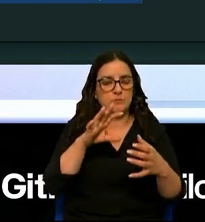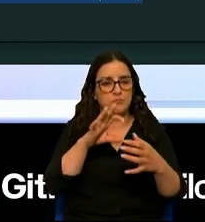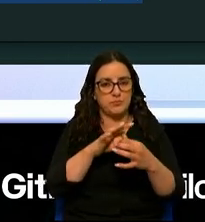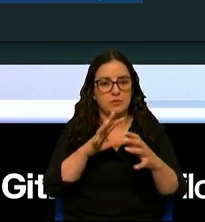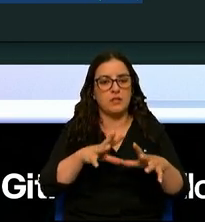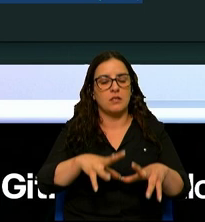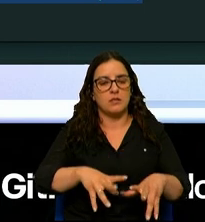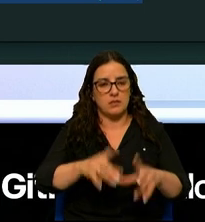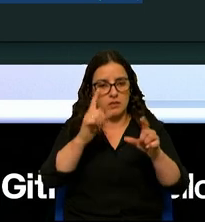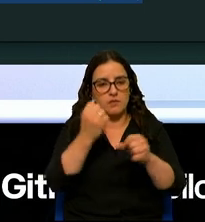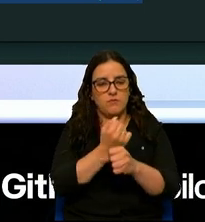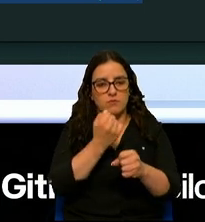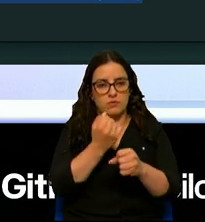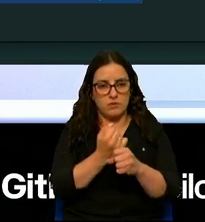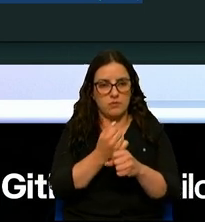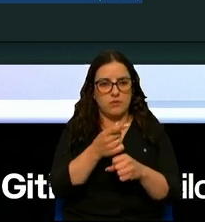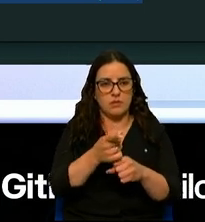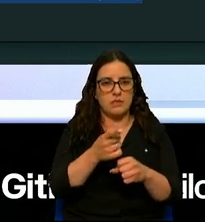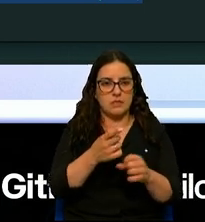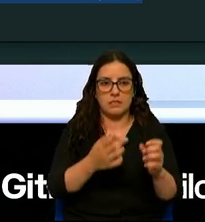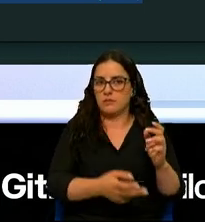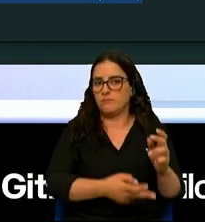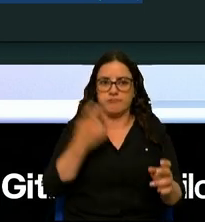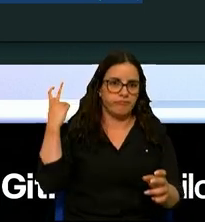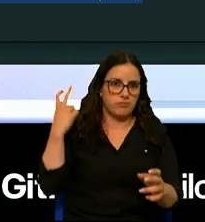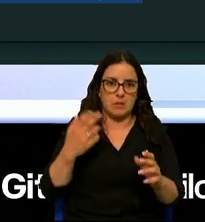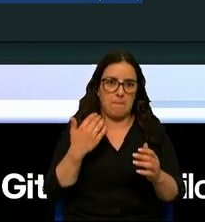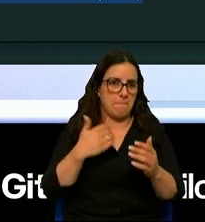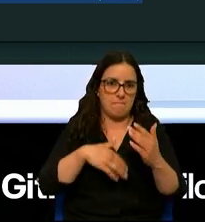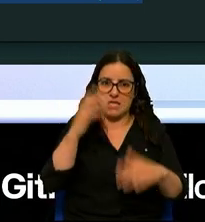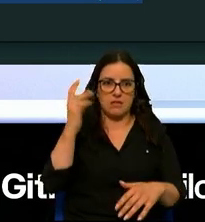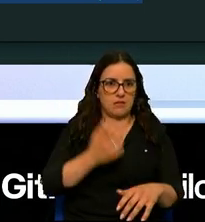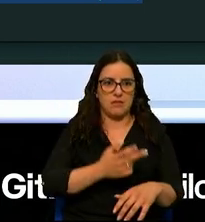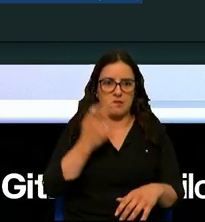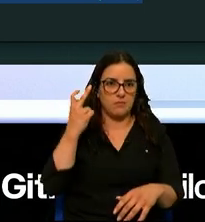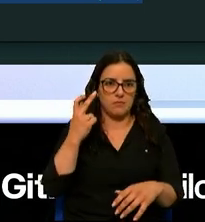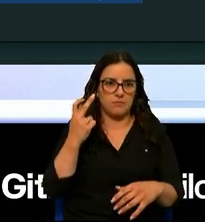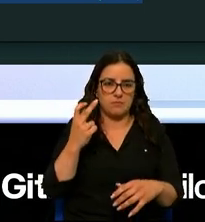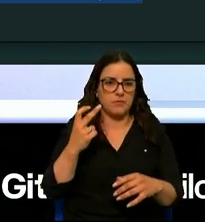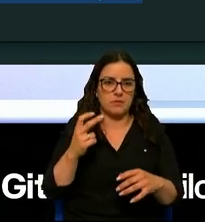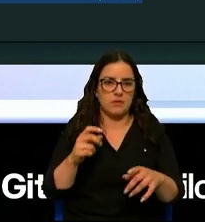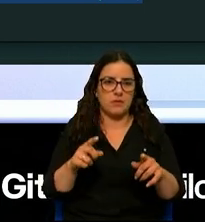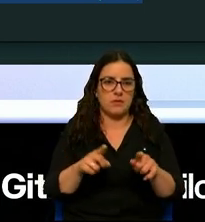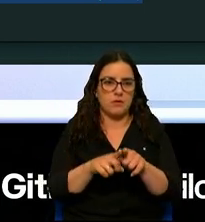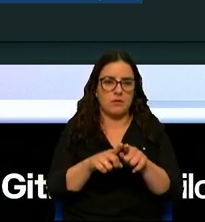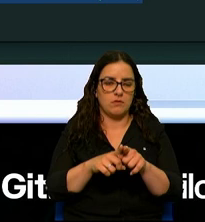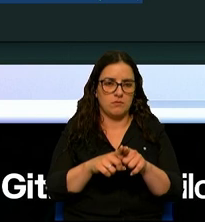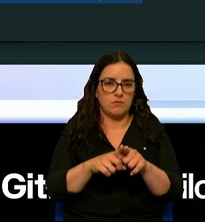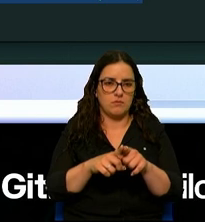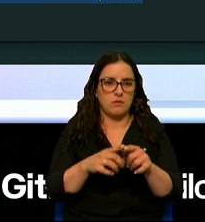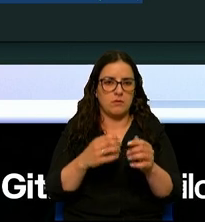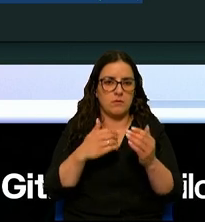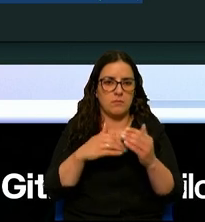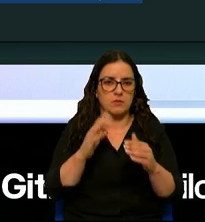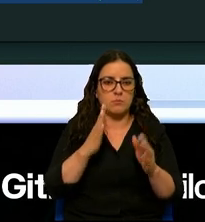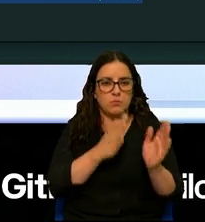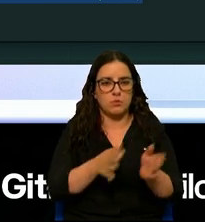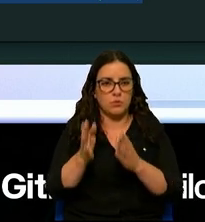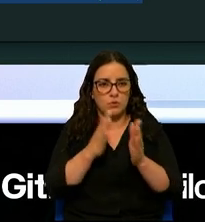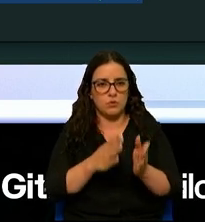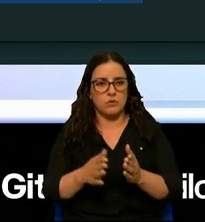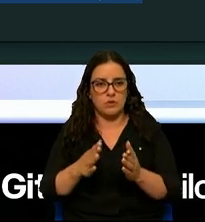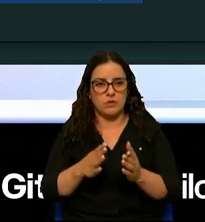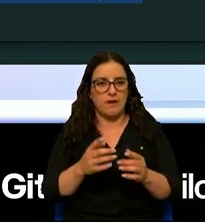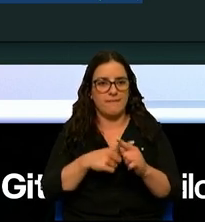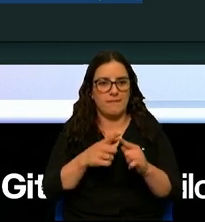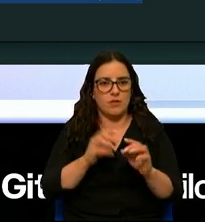of course, that they are way faster on how they develop, but not only that, they're also more productive, but what is even more